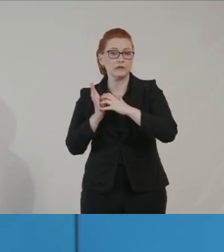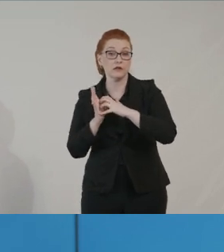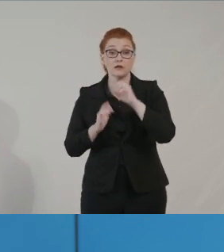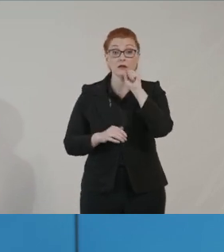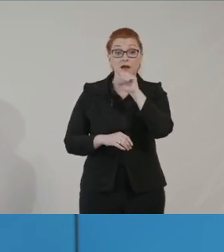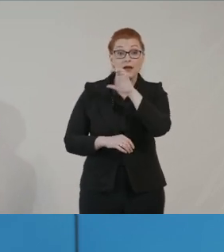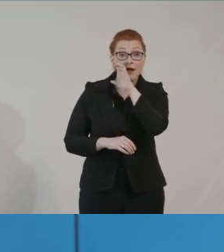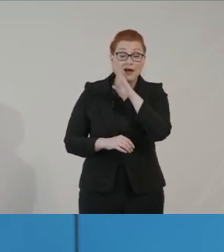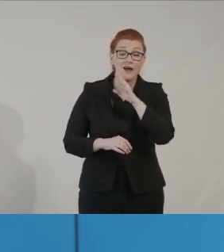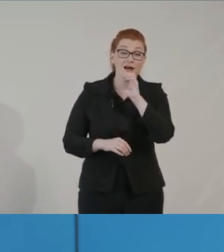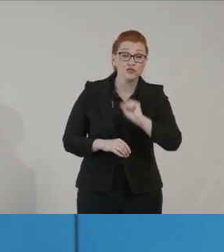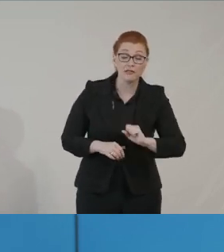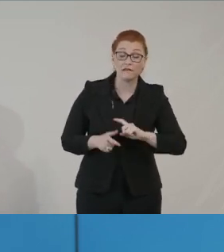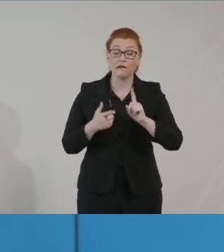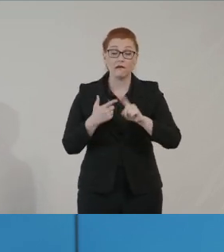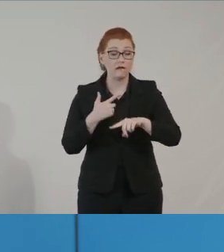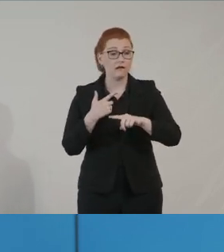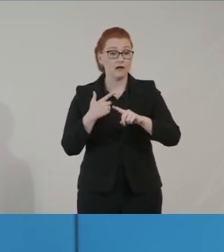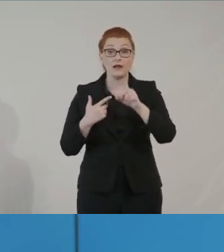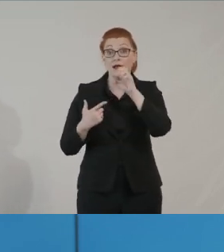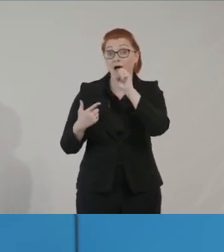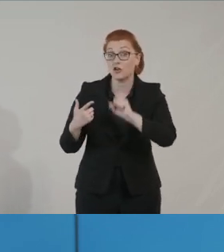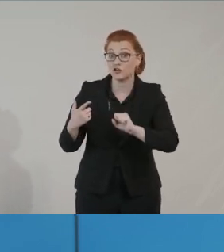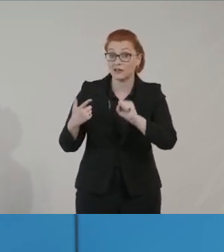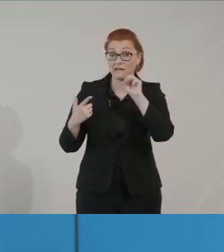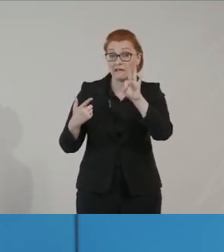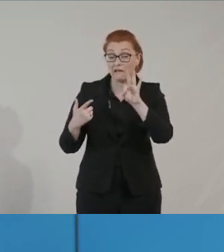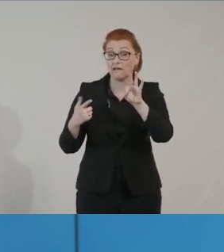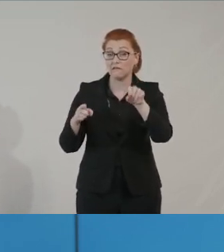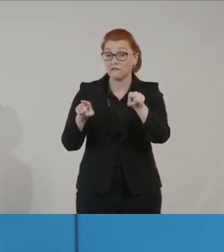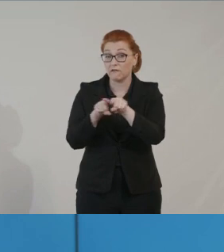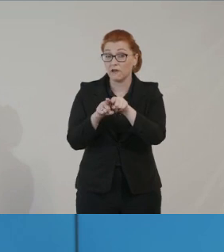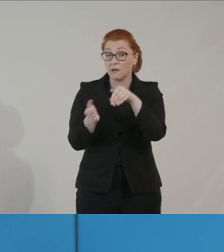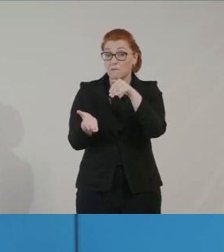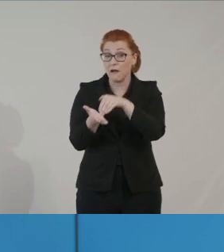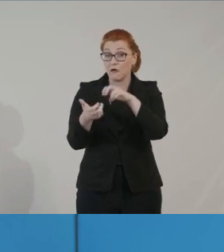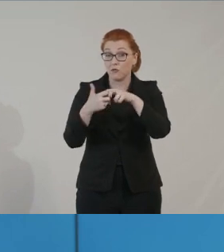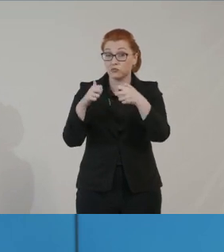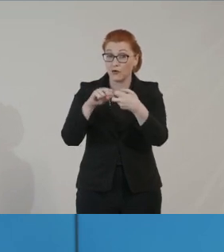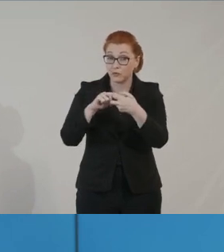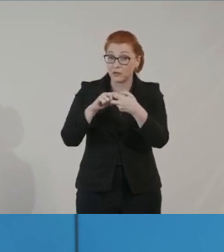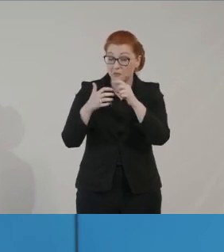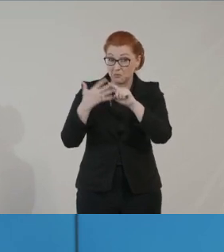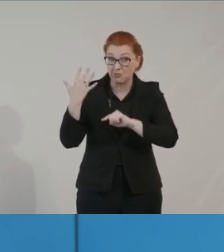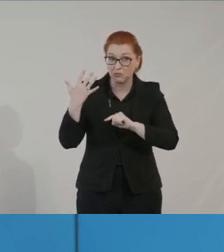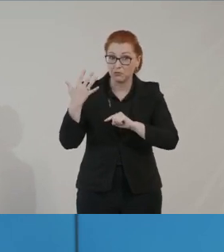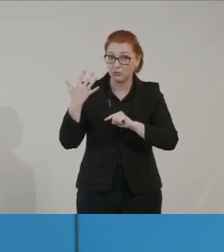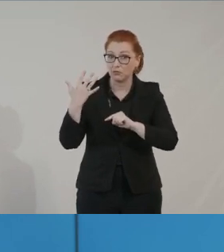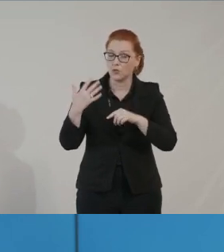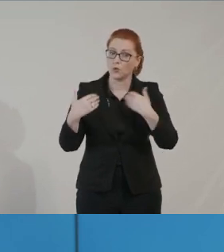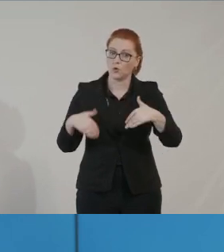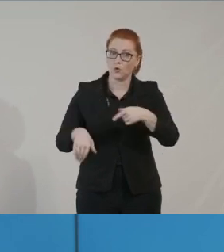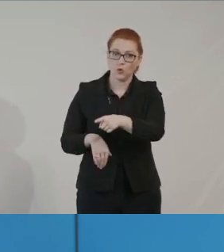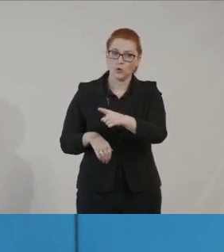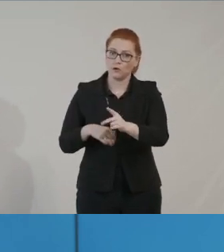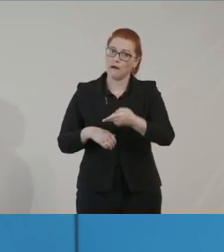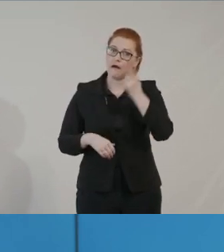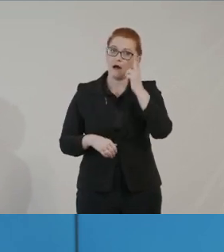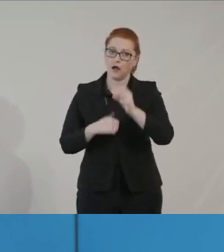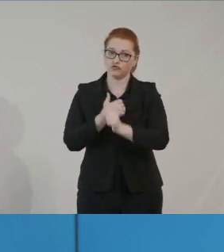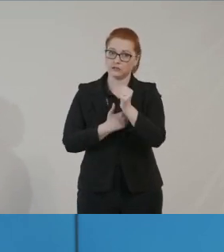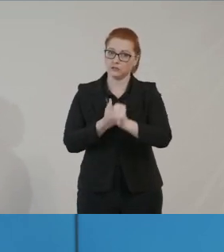and especially those that are elderly with an underlying health condition. We're going to develop Arizona